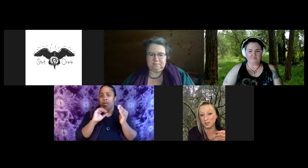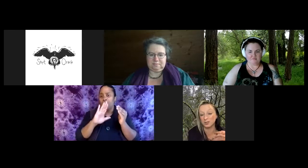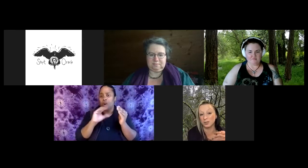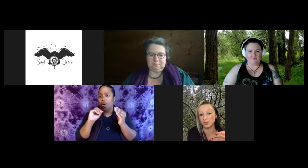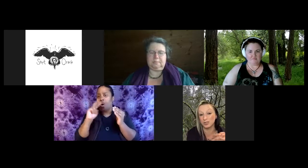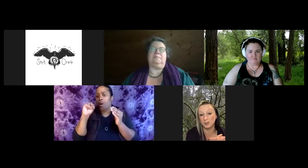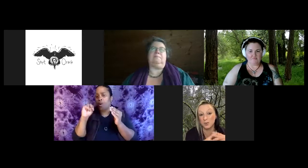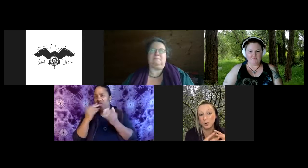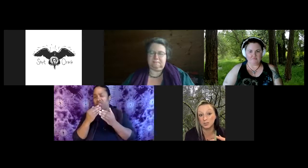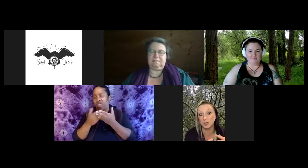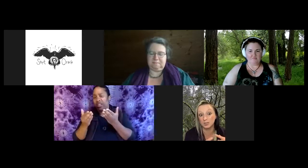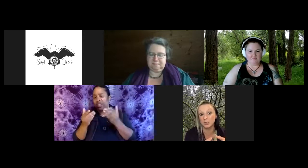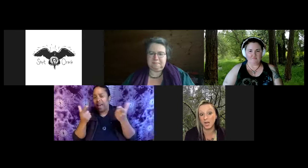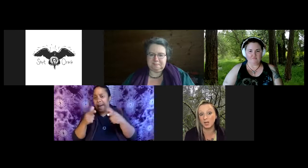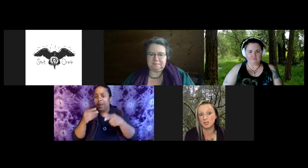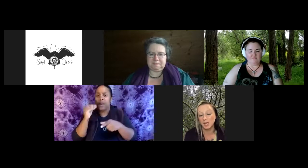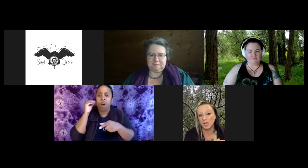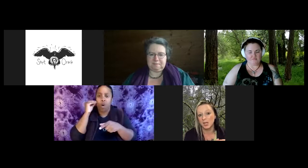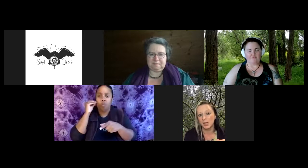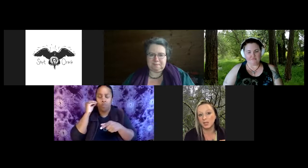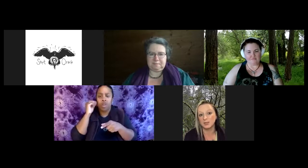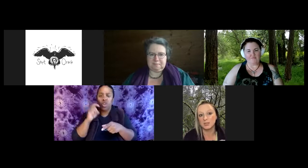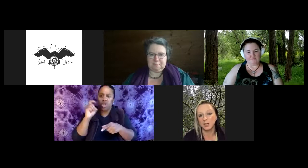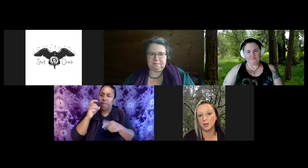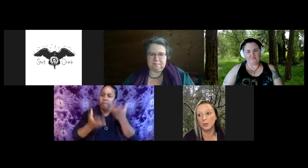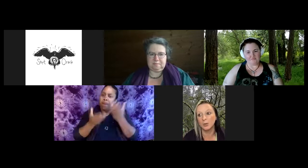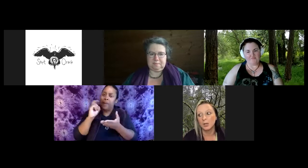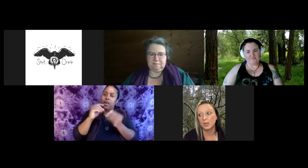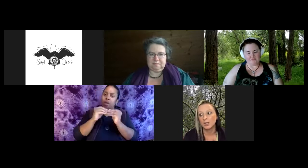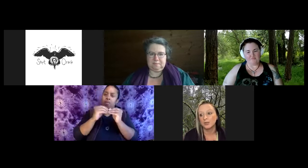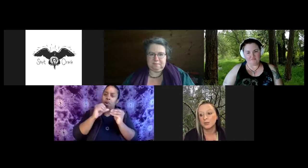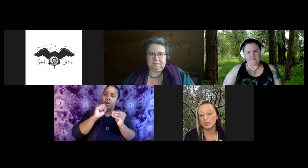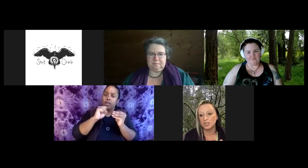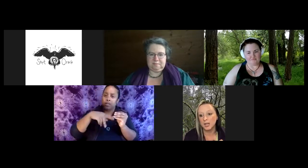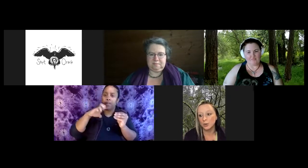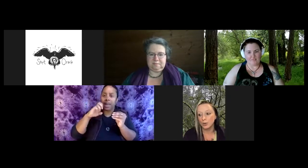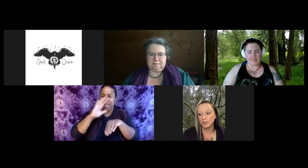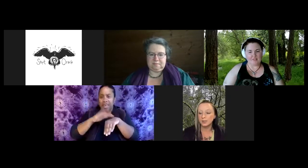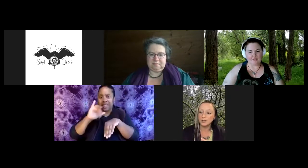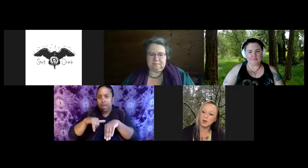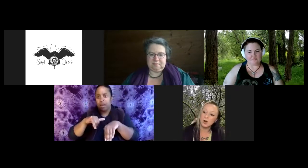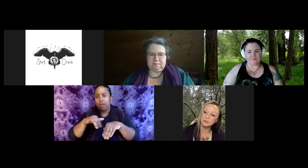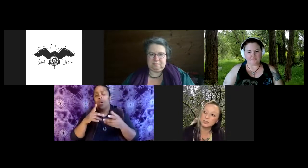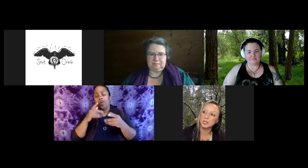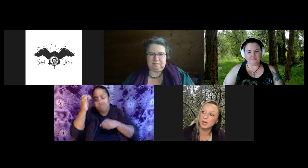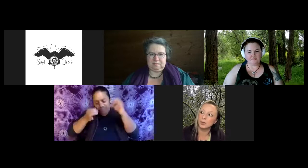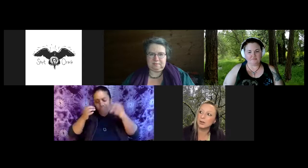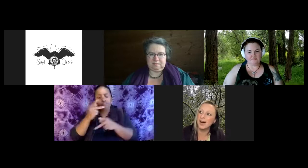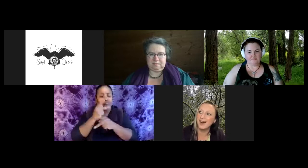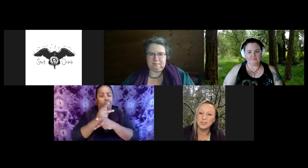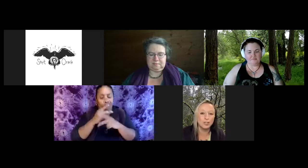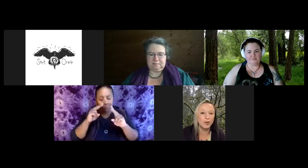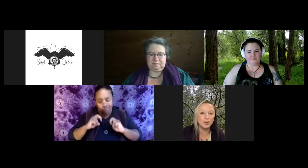feel like. So you're going to need more space than that. And so judge that accordingly. And